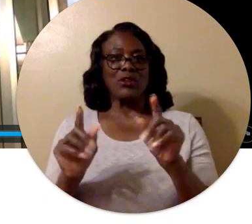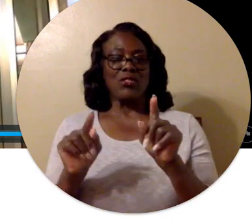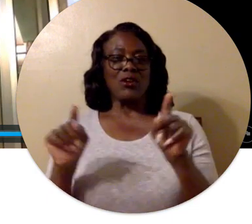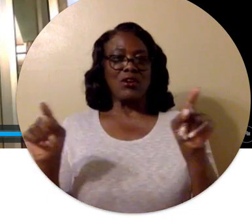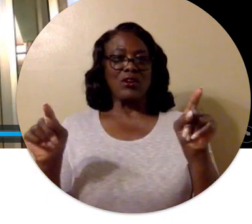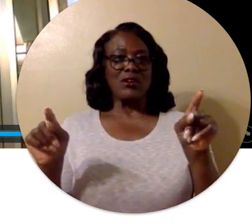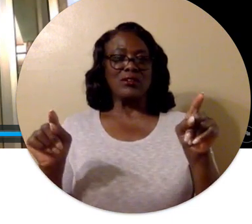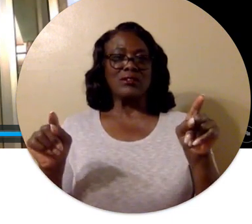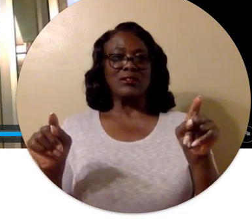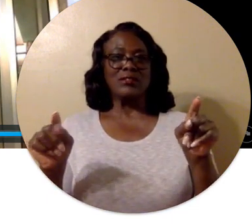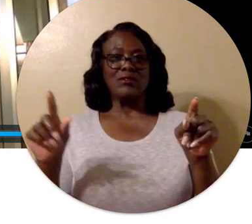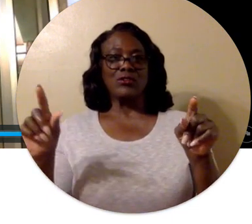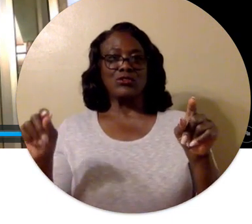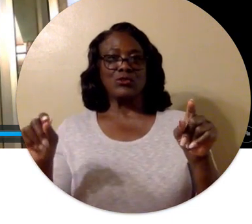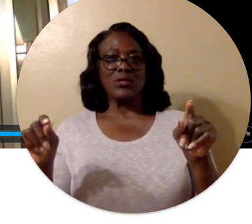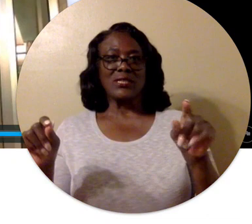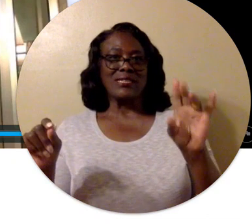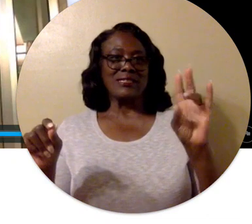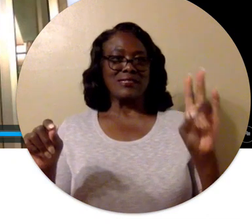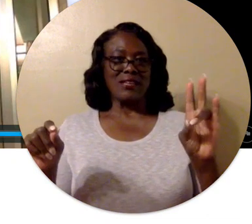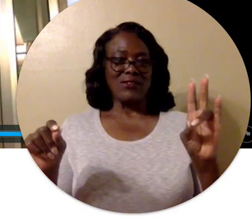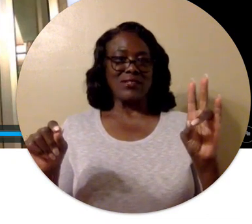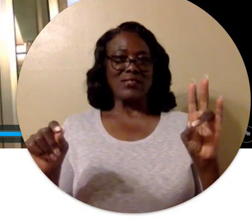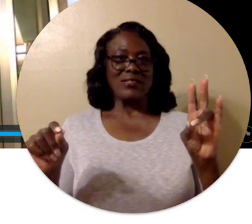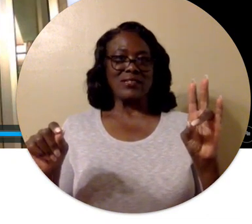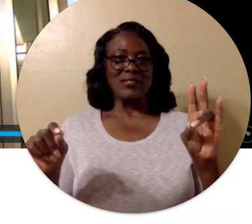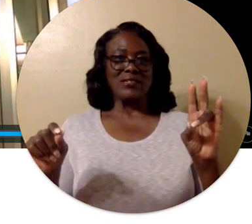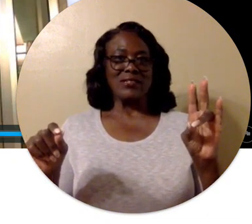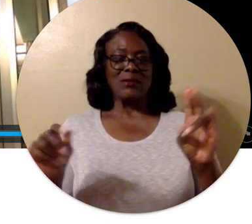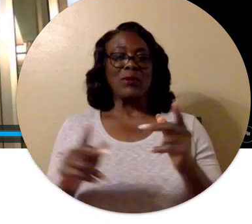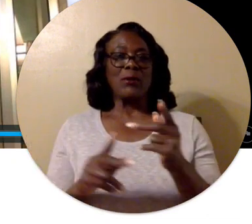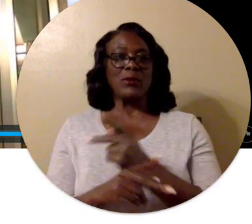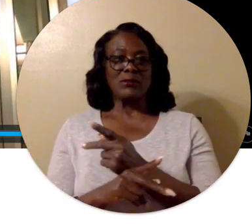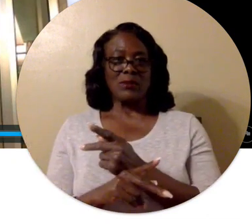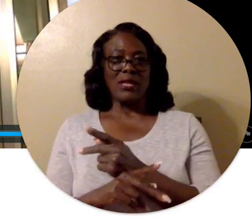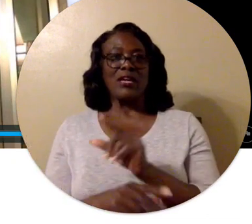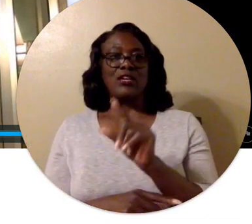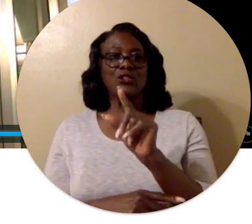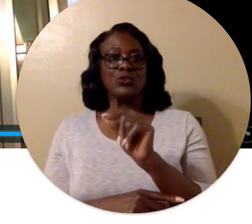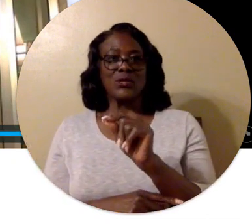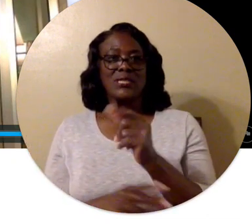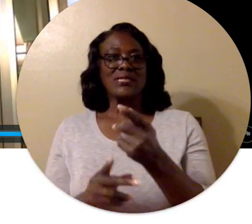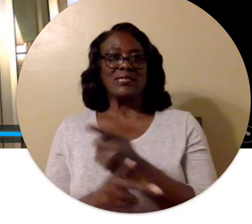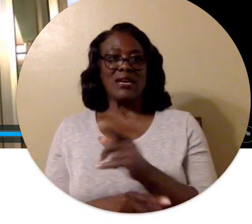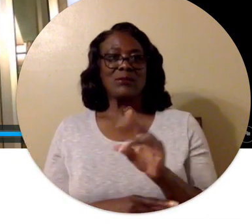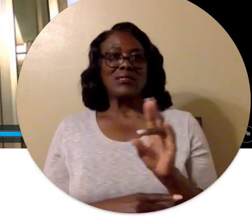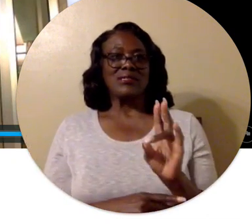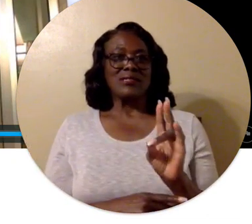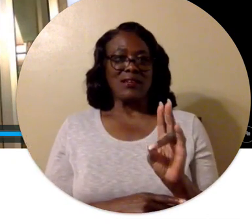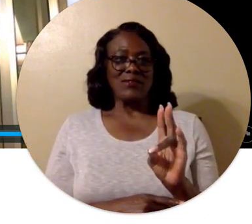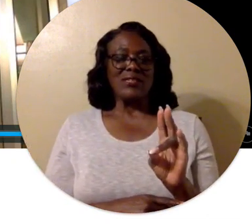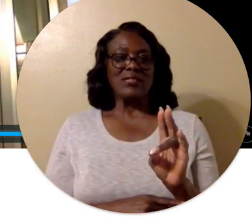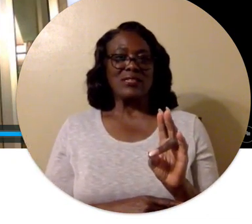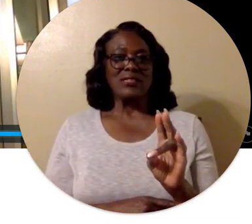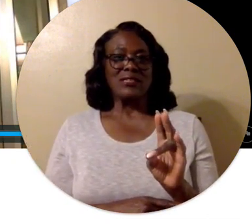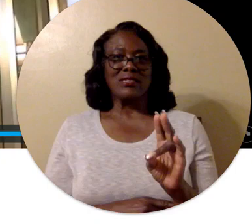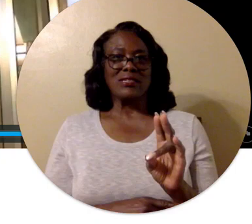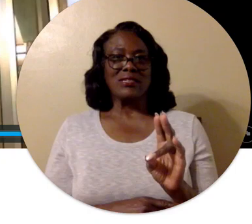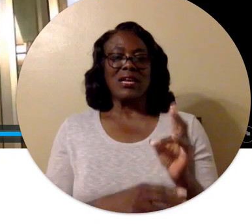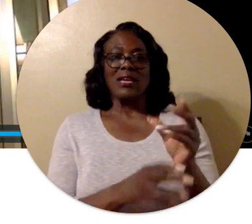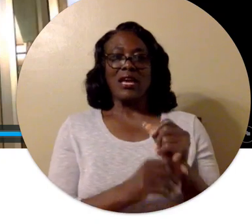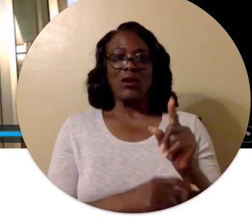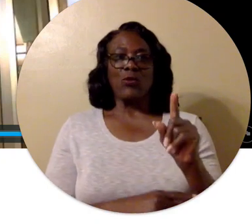I've got a 20 and a 7. So I'm going to multiply 20 times 7. I get